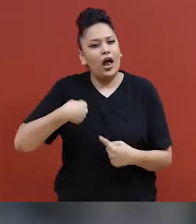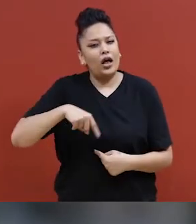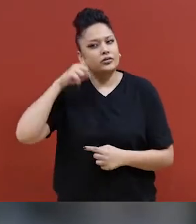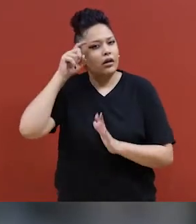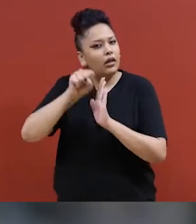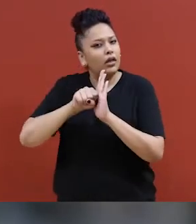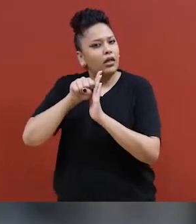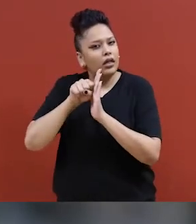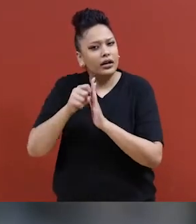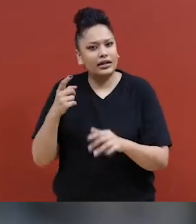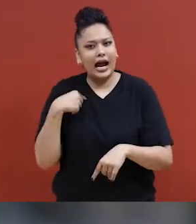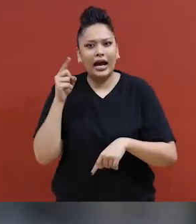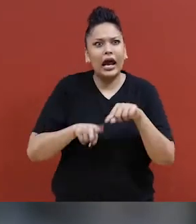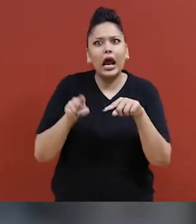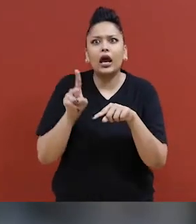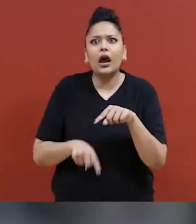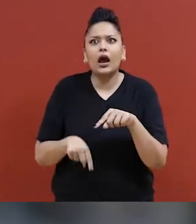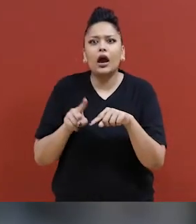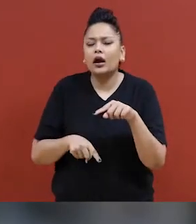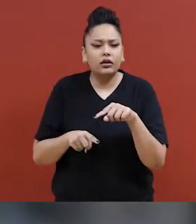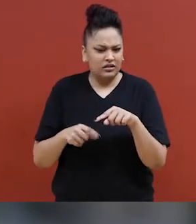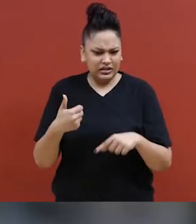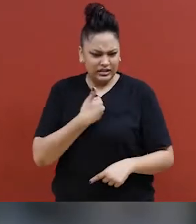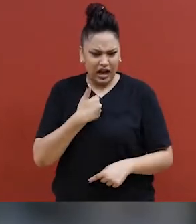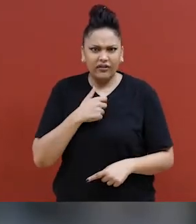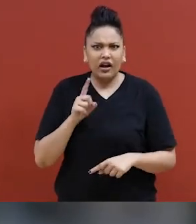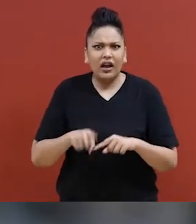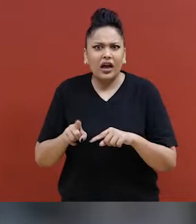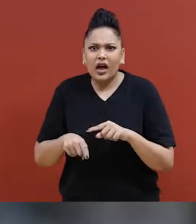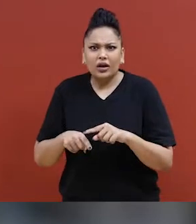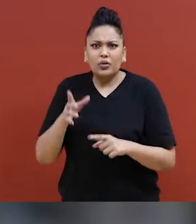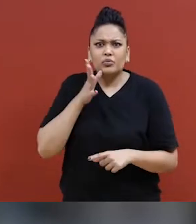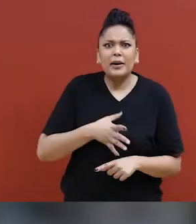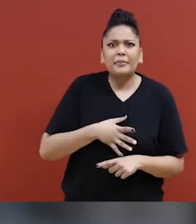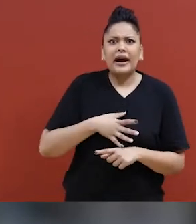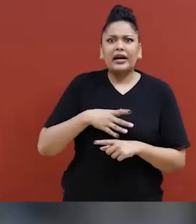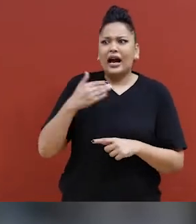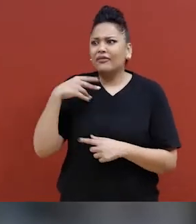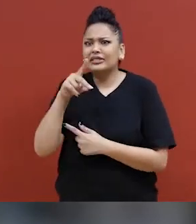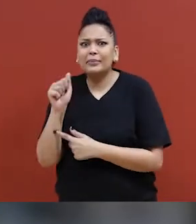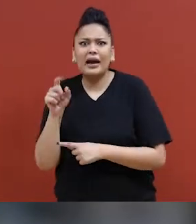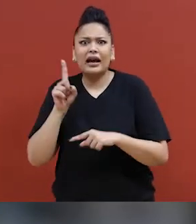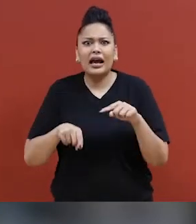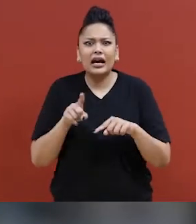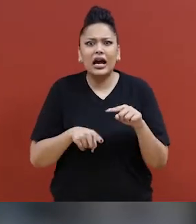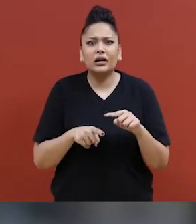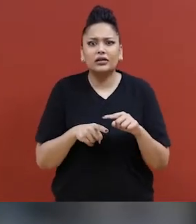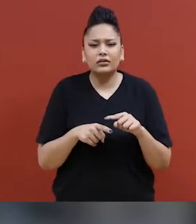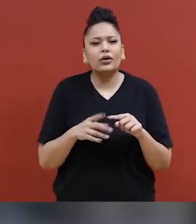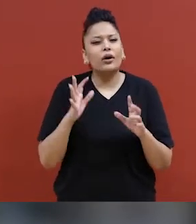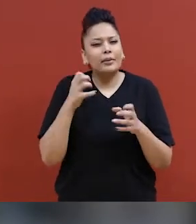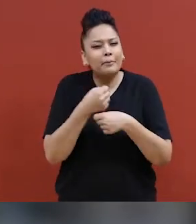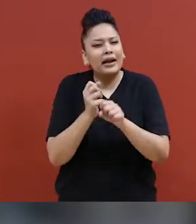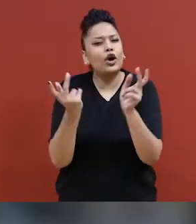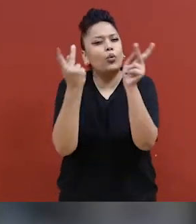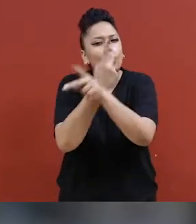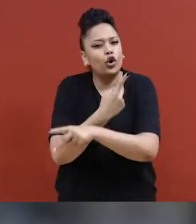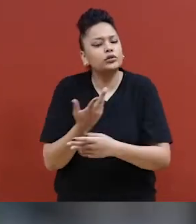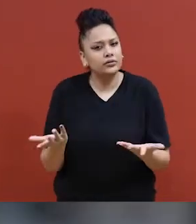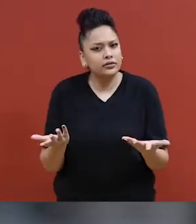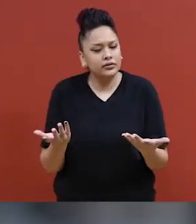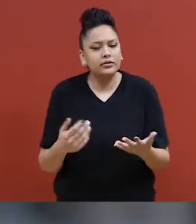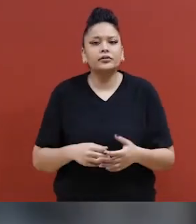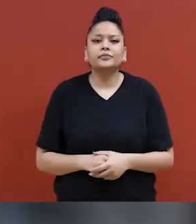being told that we're not capable. And when a woman has a disability, that messaging